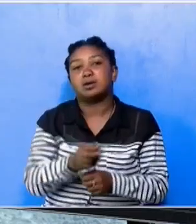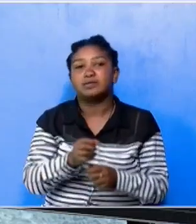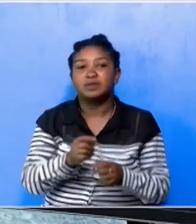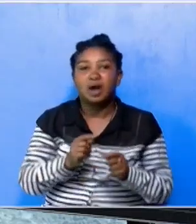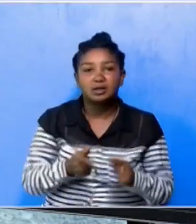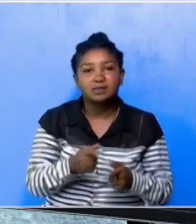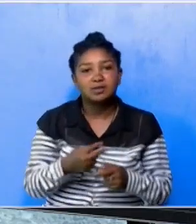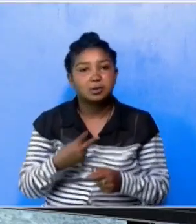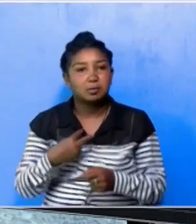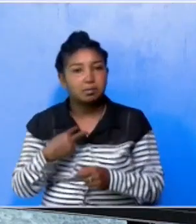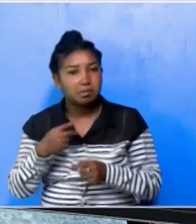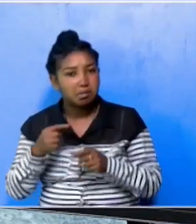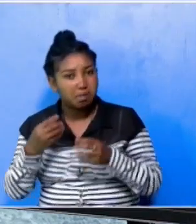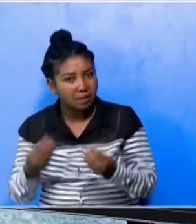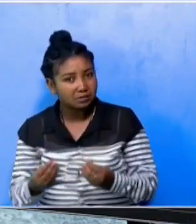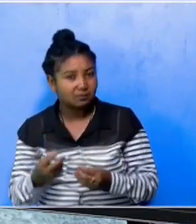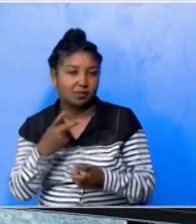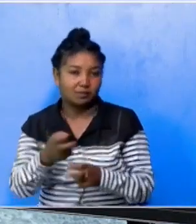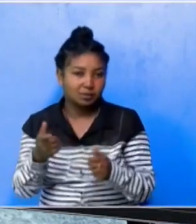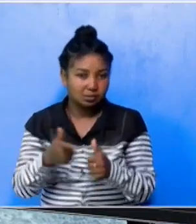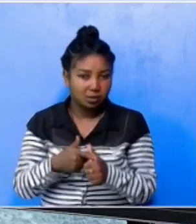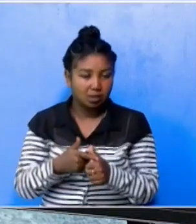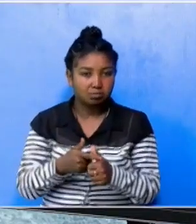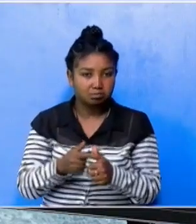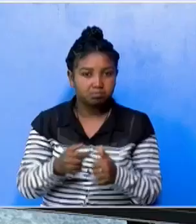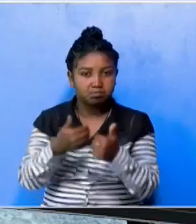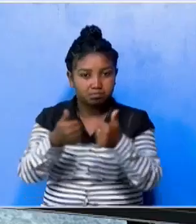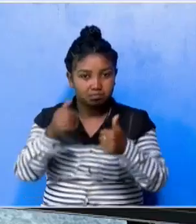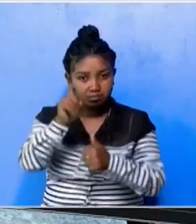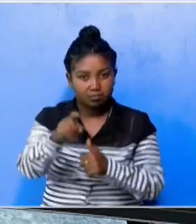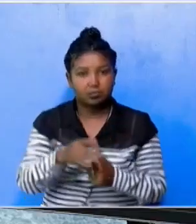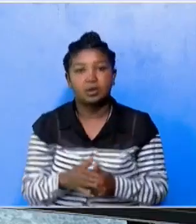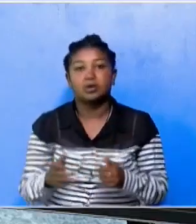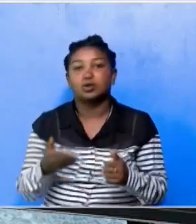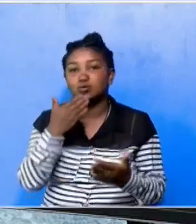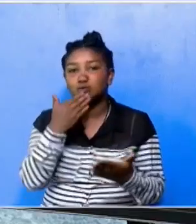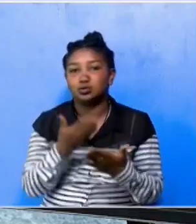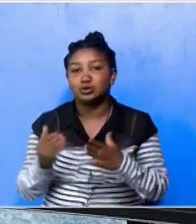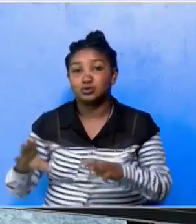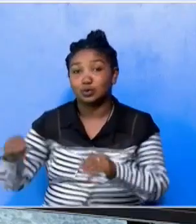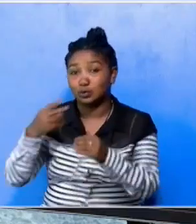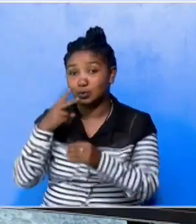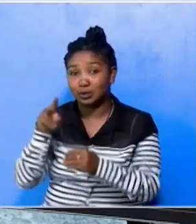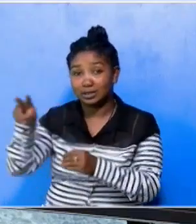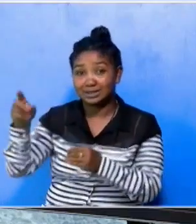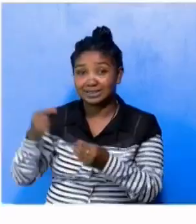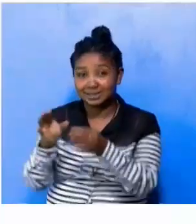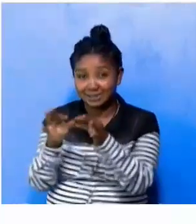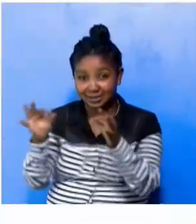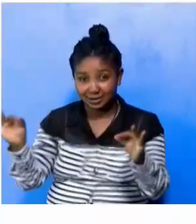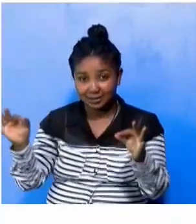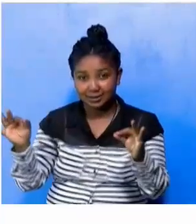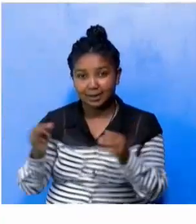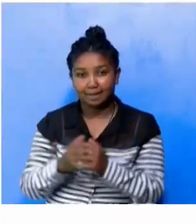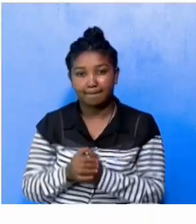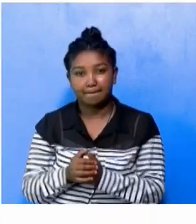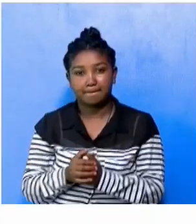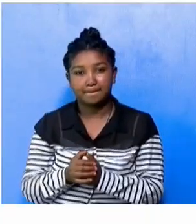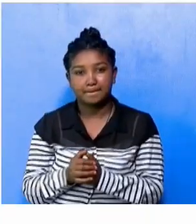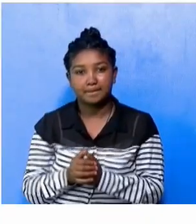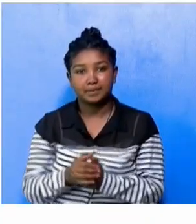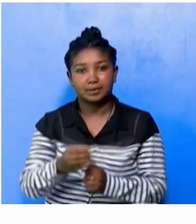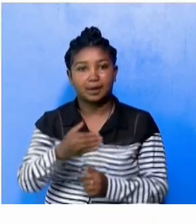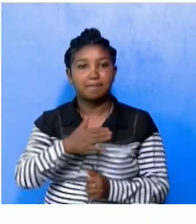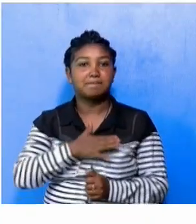and passive voice means. Good students, look, in this sentence,